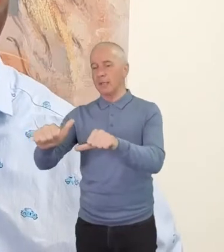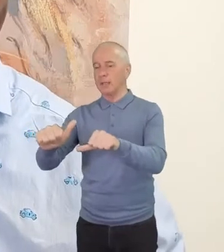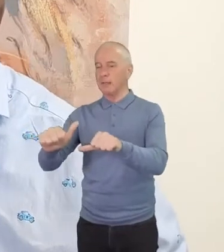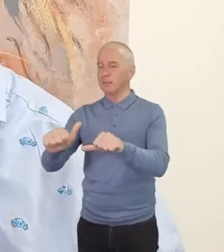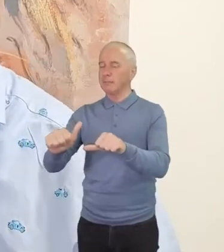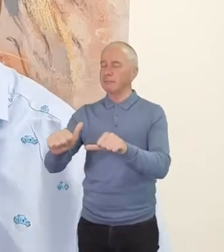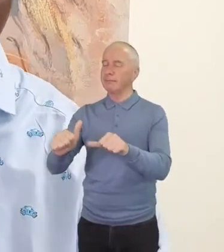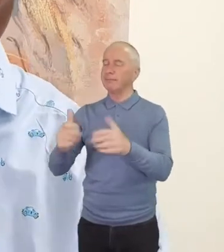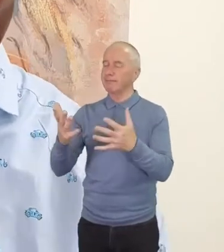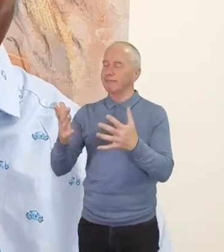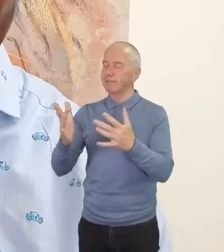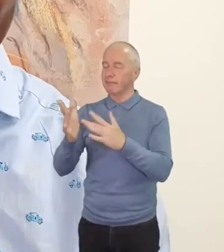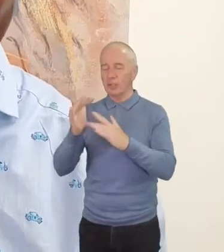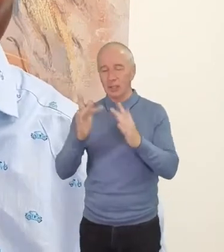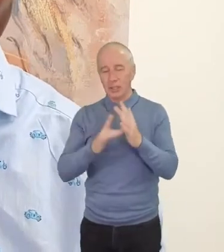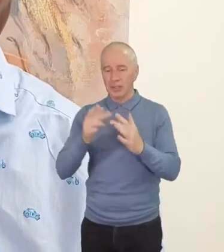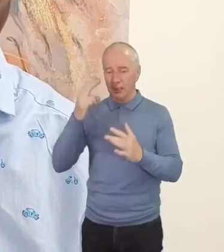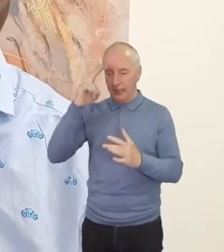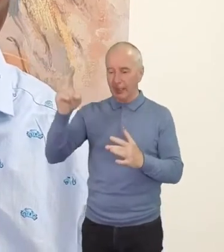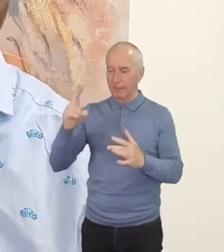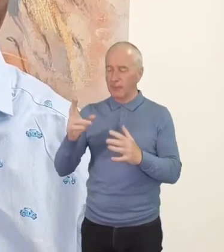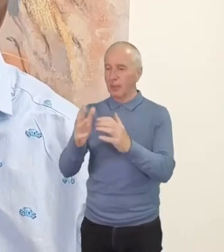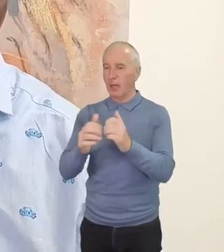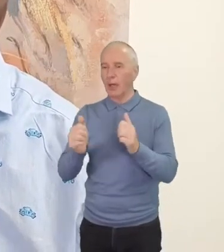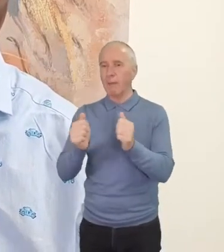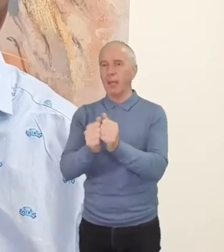Jesus' name. Amen.